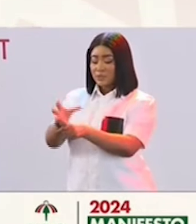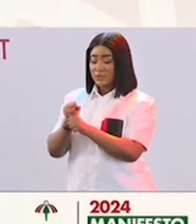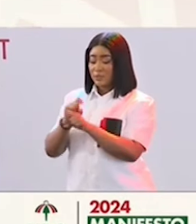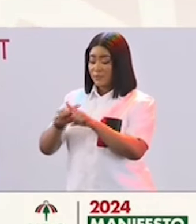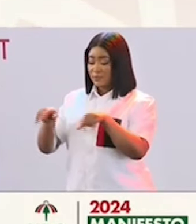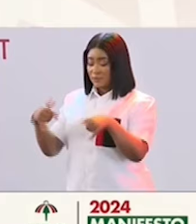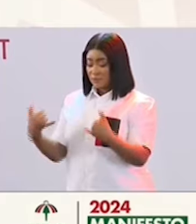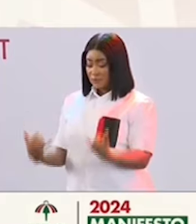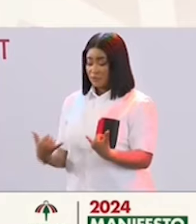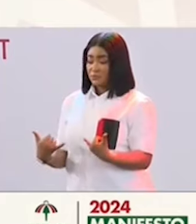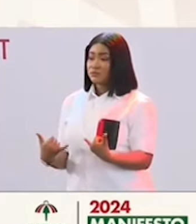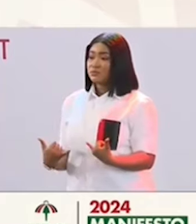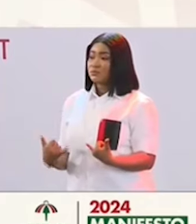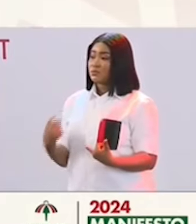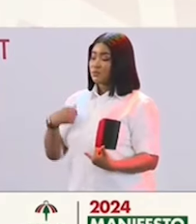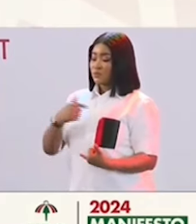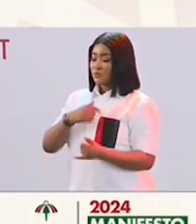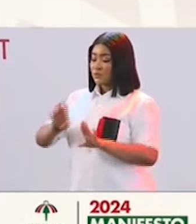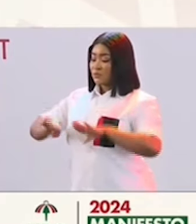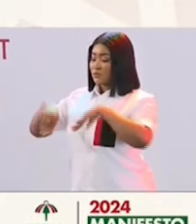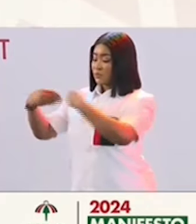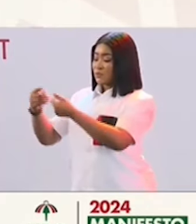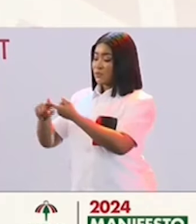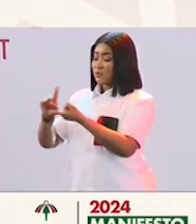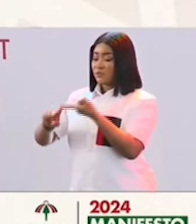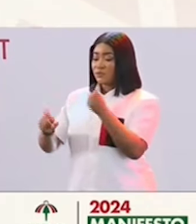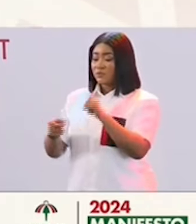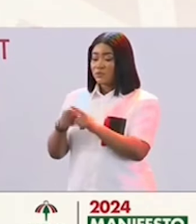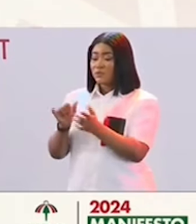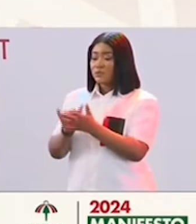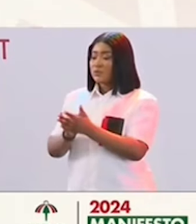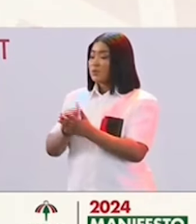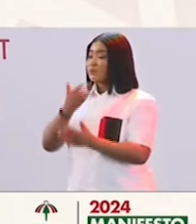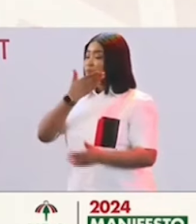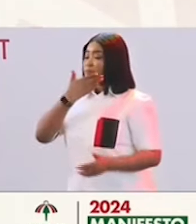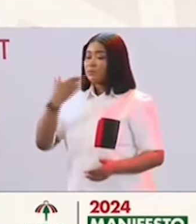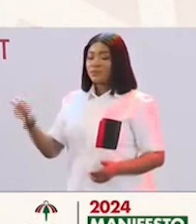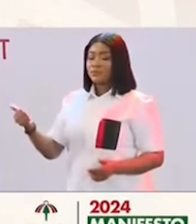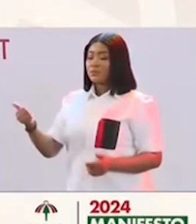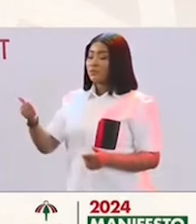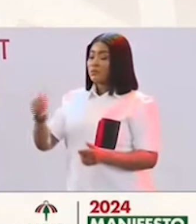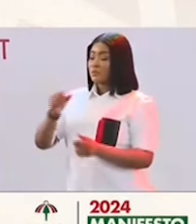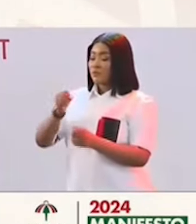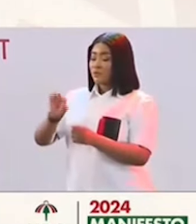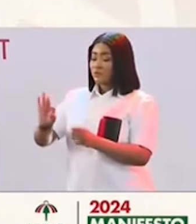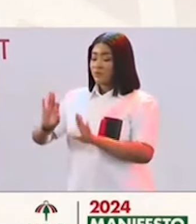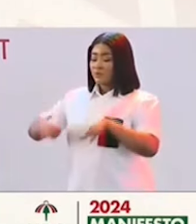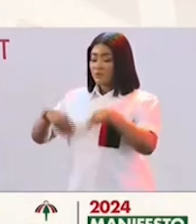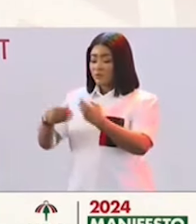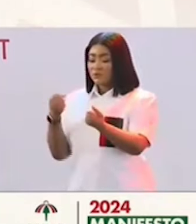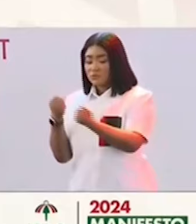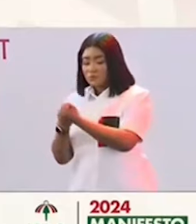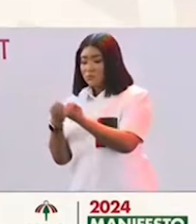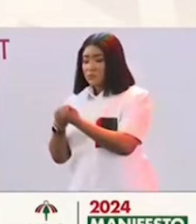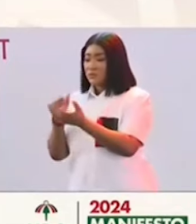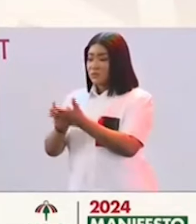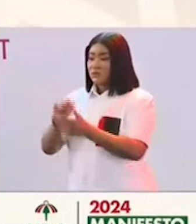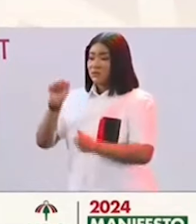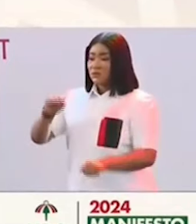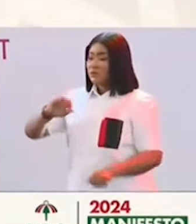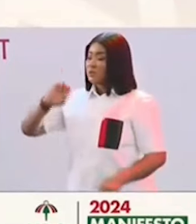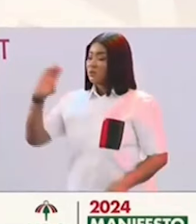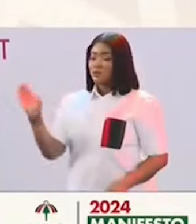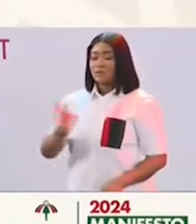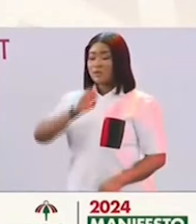apart from this, we handed over to our friends the most monumental portfolio of investment that you can ever boast